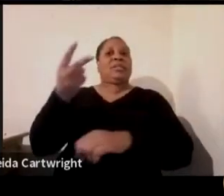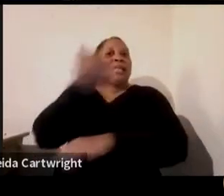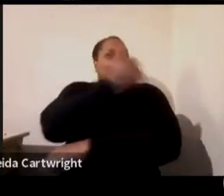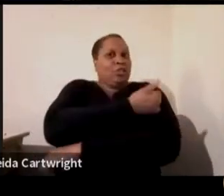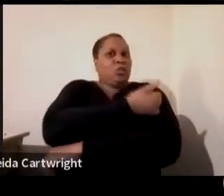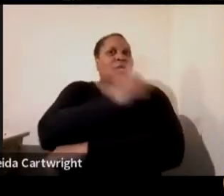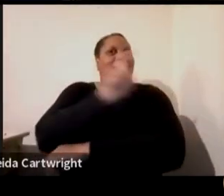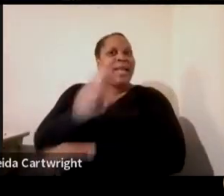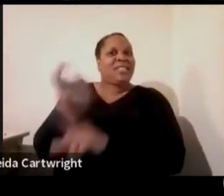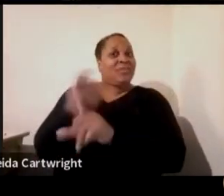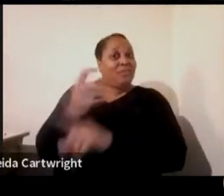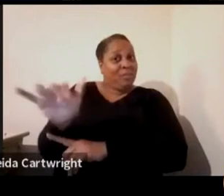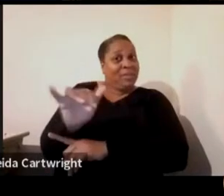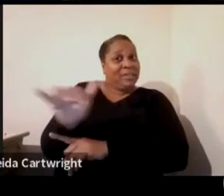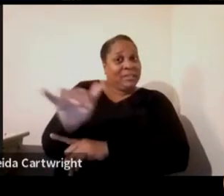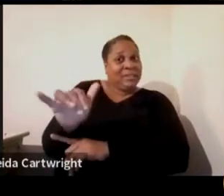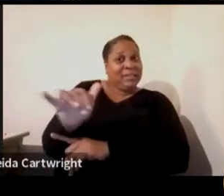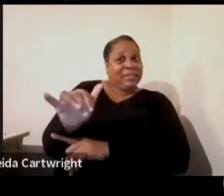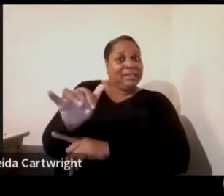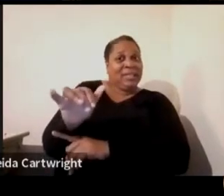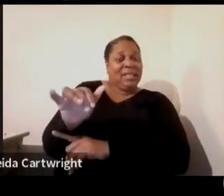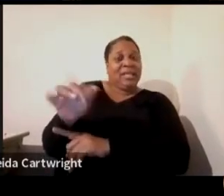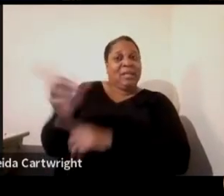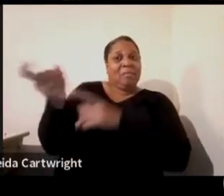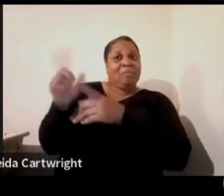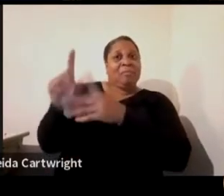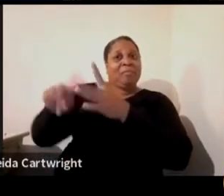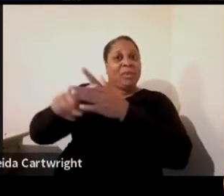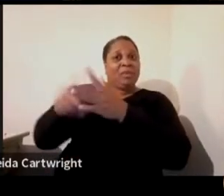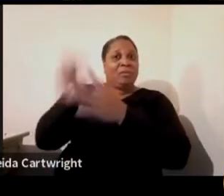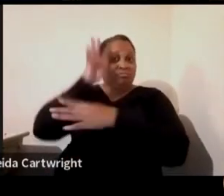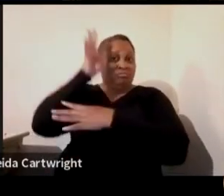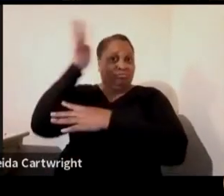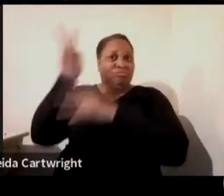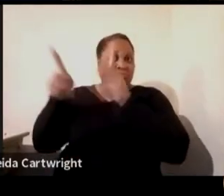from the same manufacturer, particularly for the elderly.